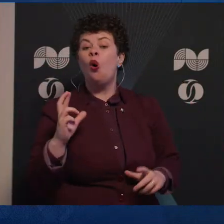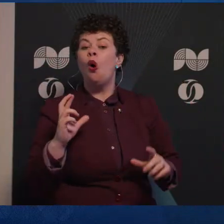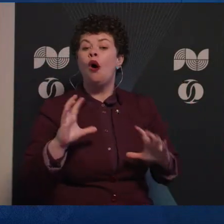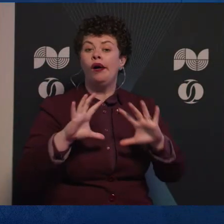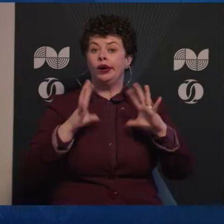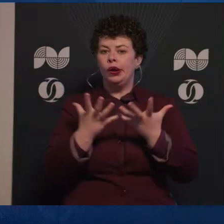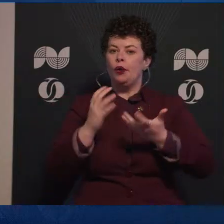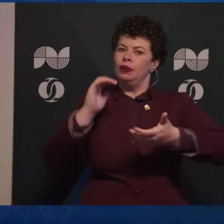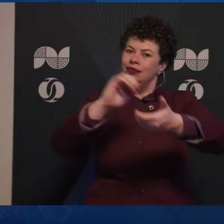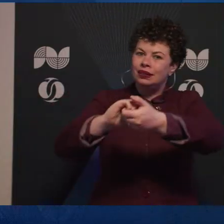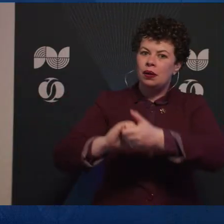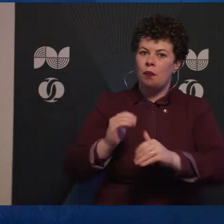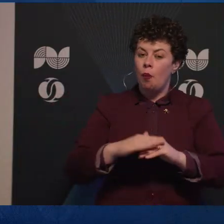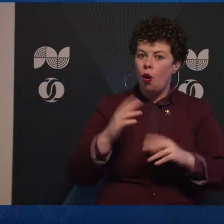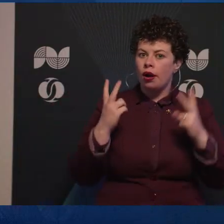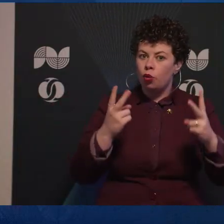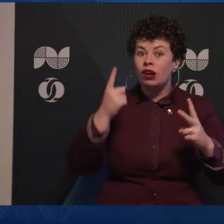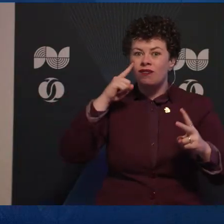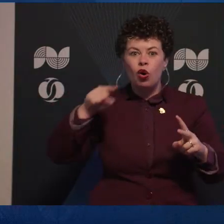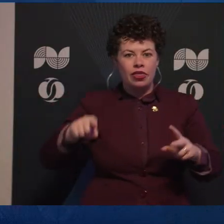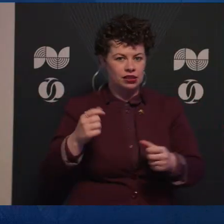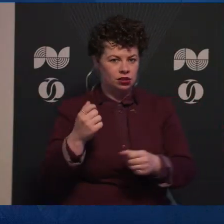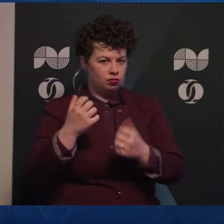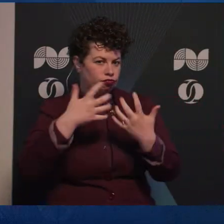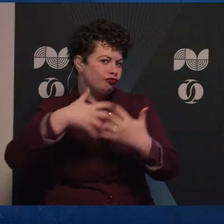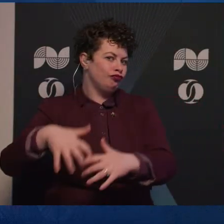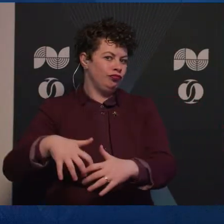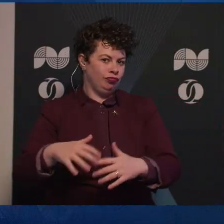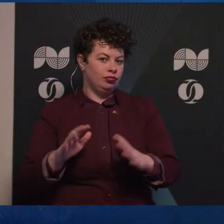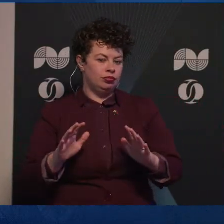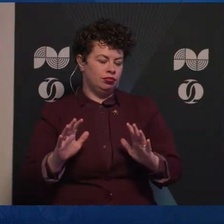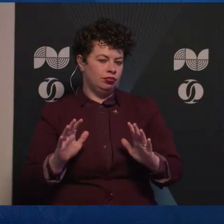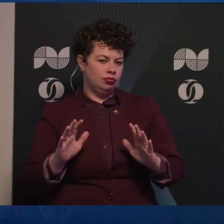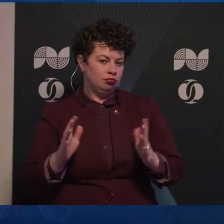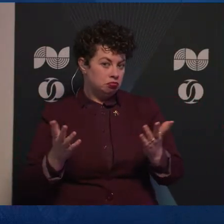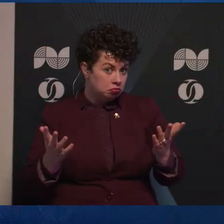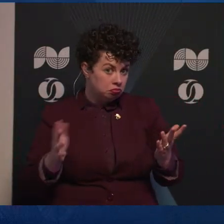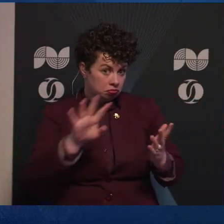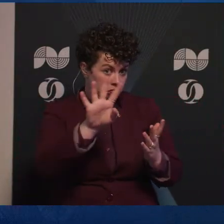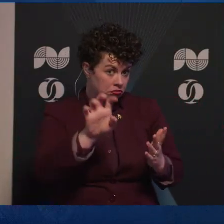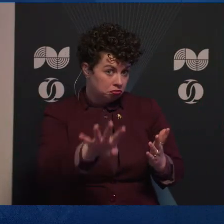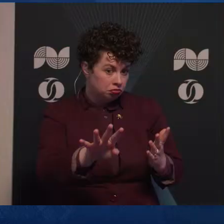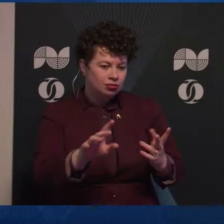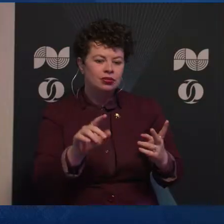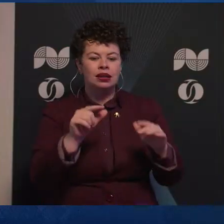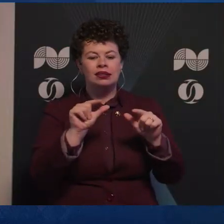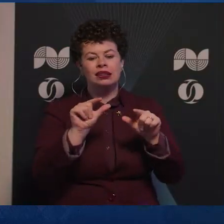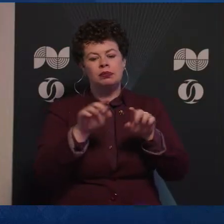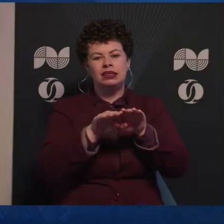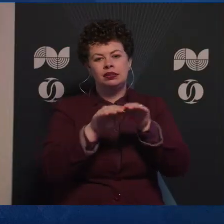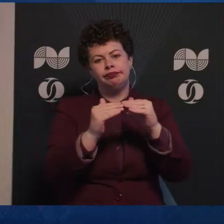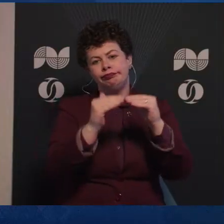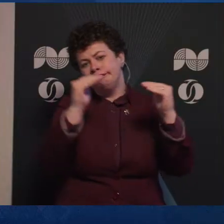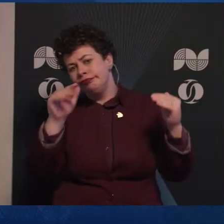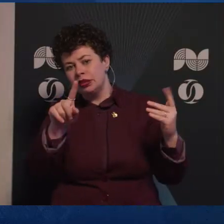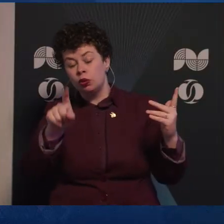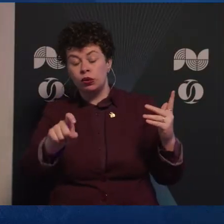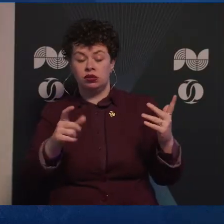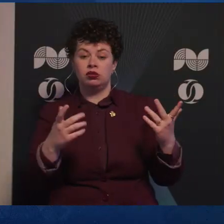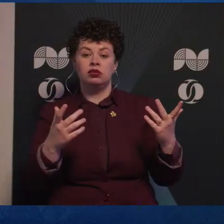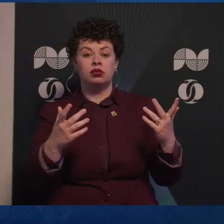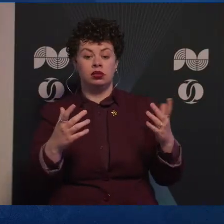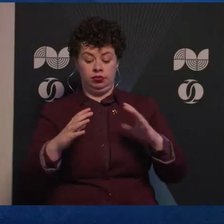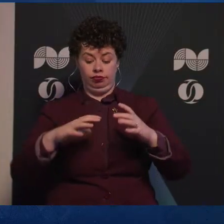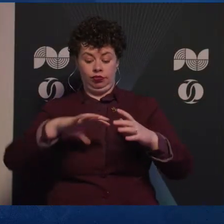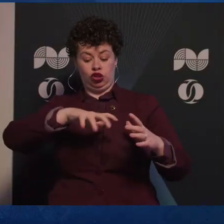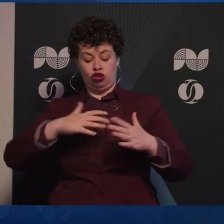a necessary precondition for its success? And that's on the external. But sort of an equivalent question is also on the internal economy, like